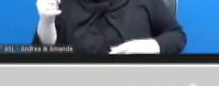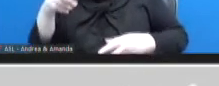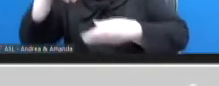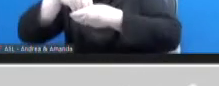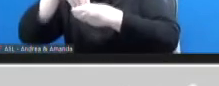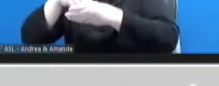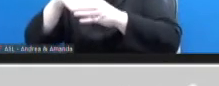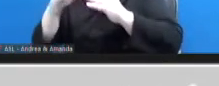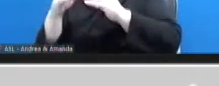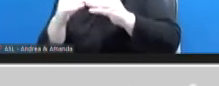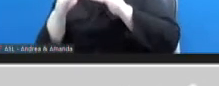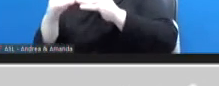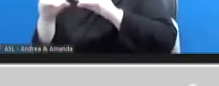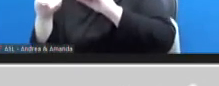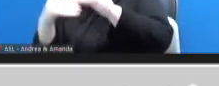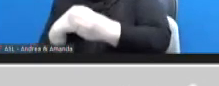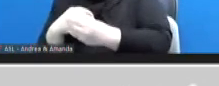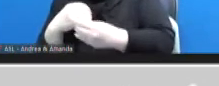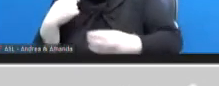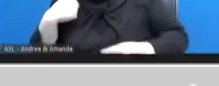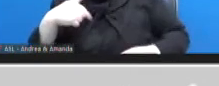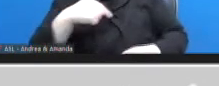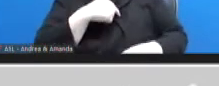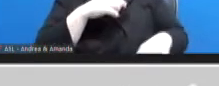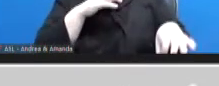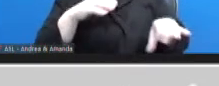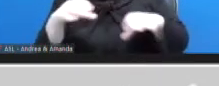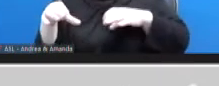office, and we do,